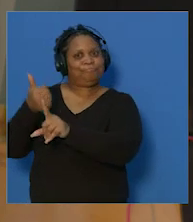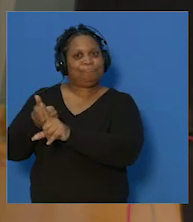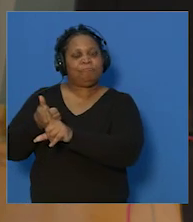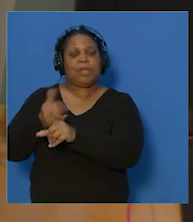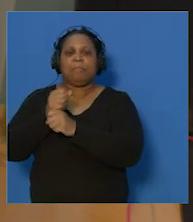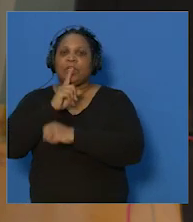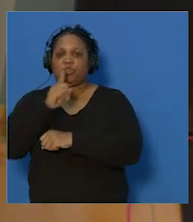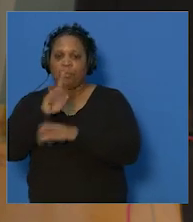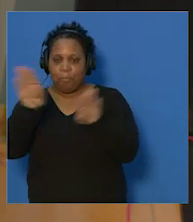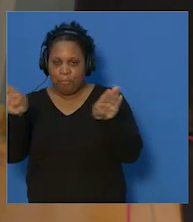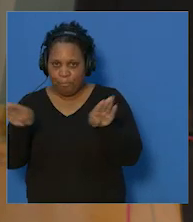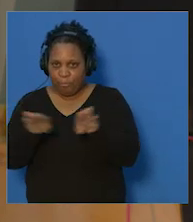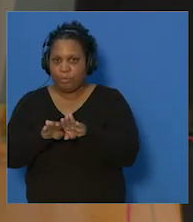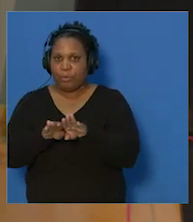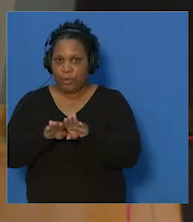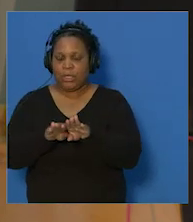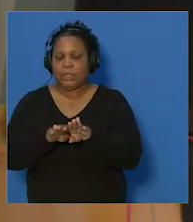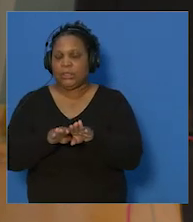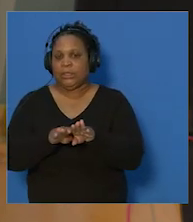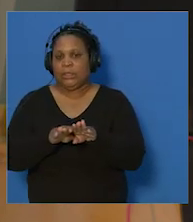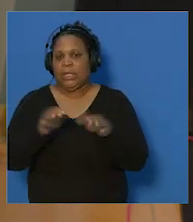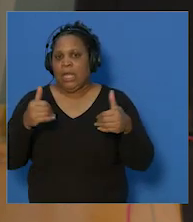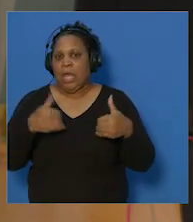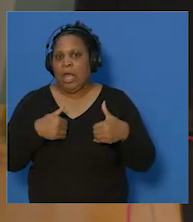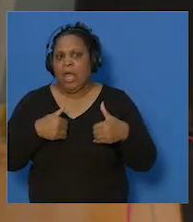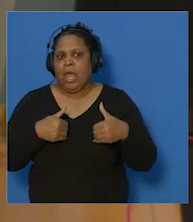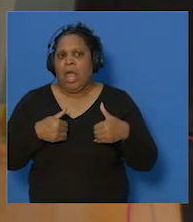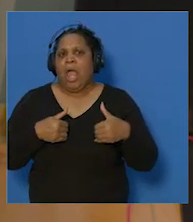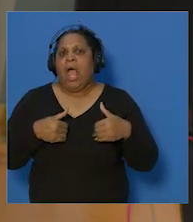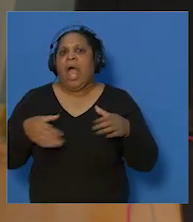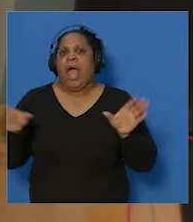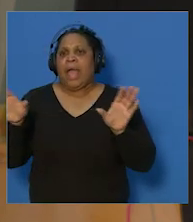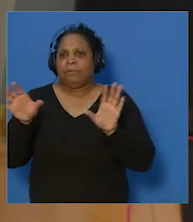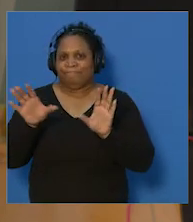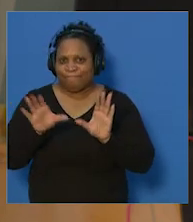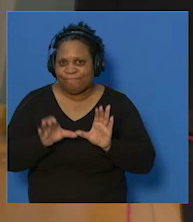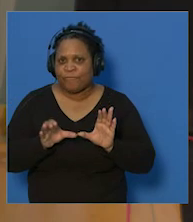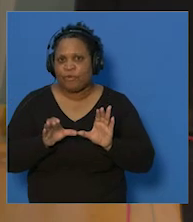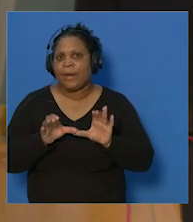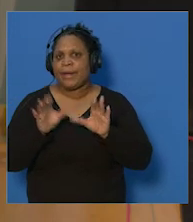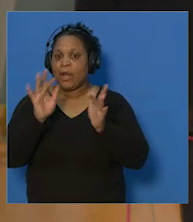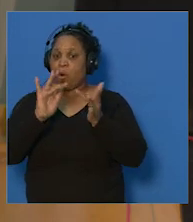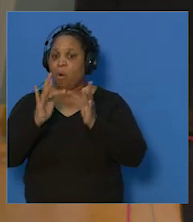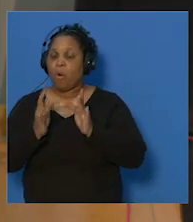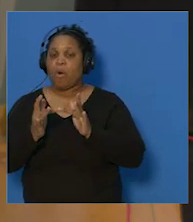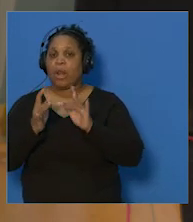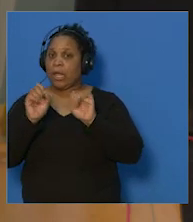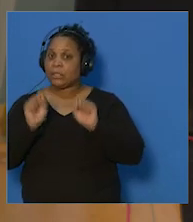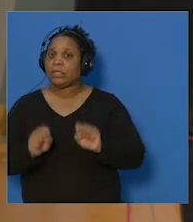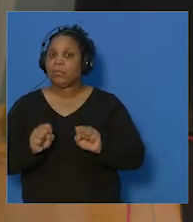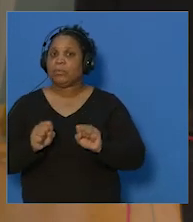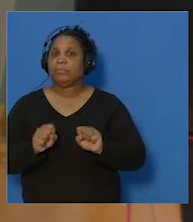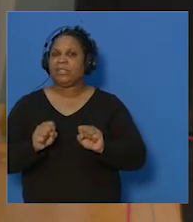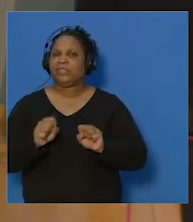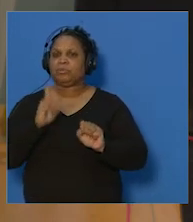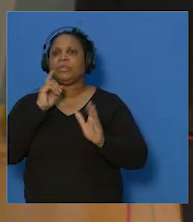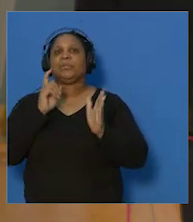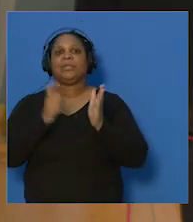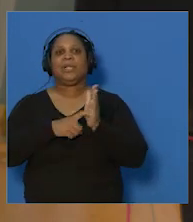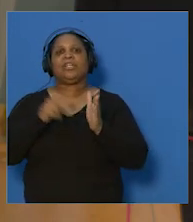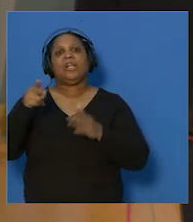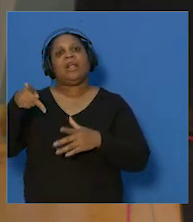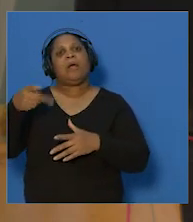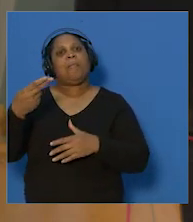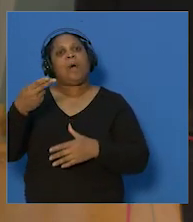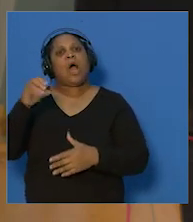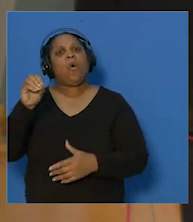was able to have accredited on-island testing capabilities. And we were actually acknowledged by PAHU for saying,